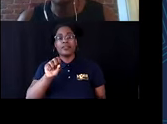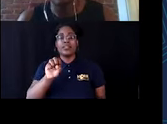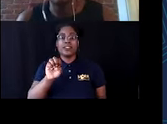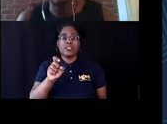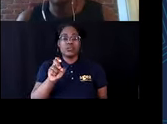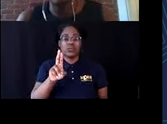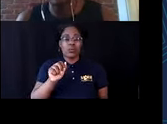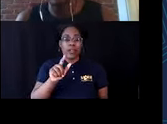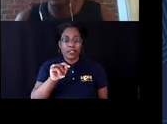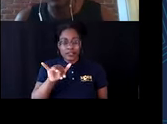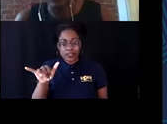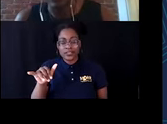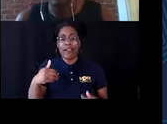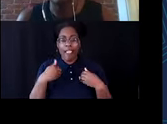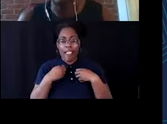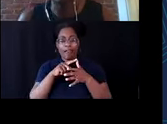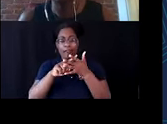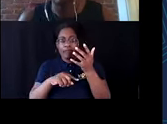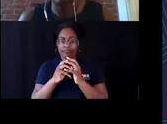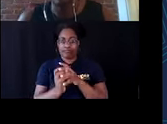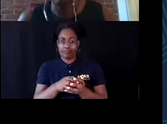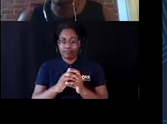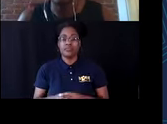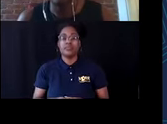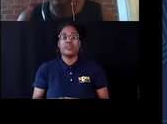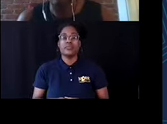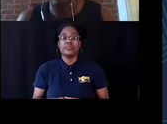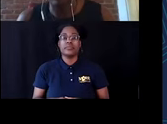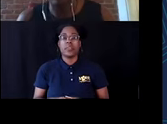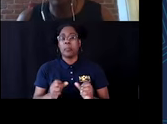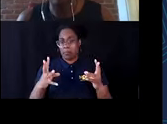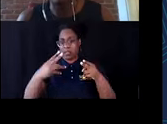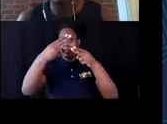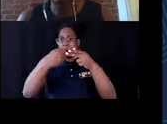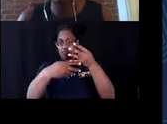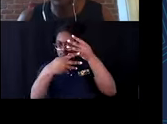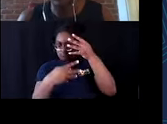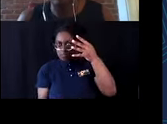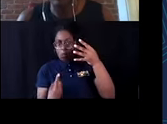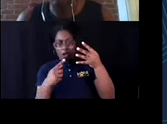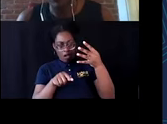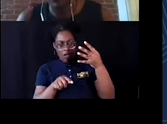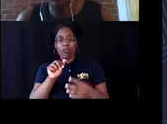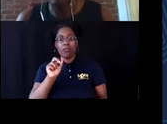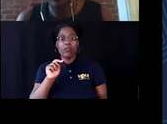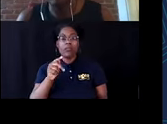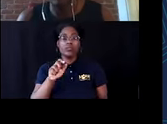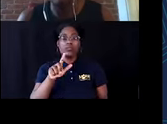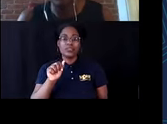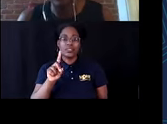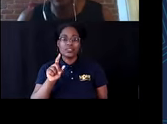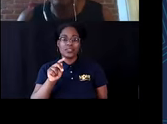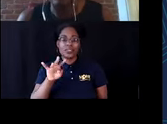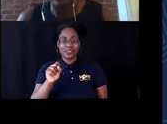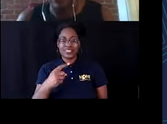And then there is Angela Davis in this line as well, who in Women in Capitalism wrote, the objective oppression of Black women